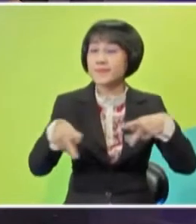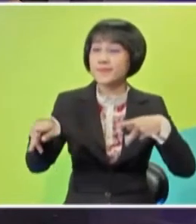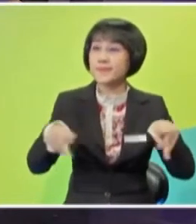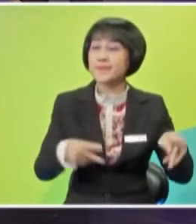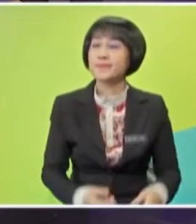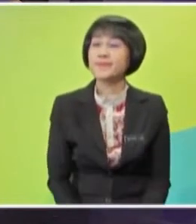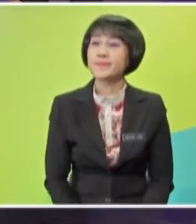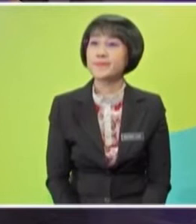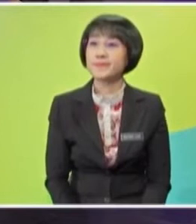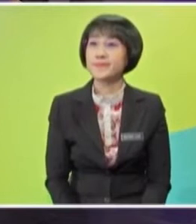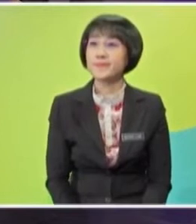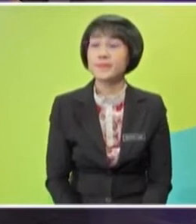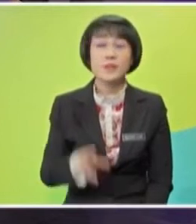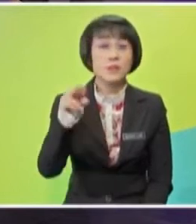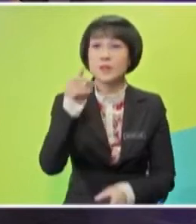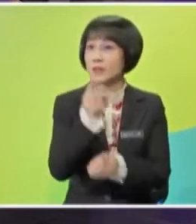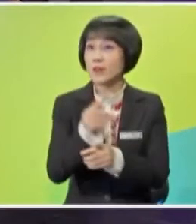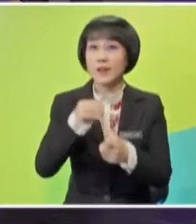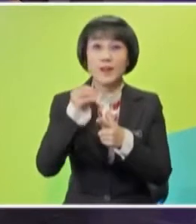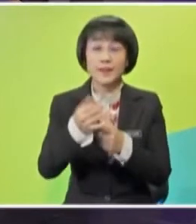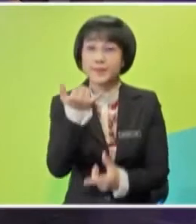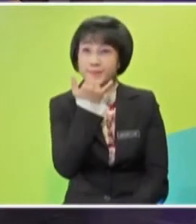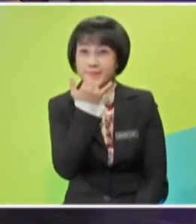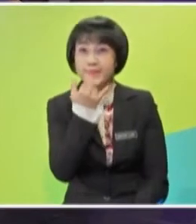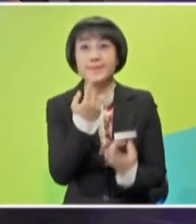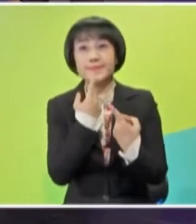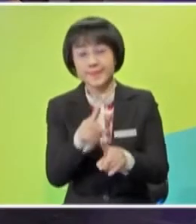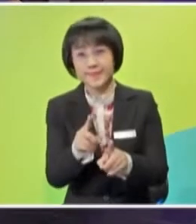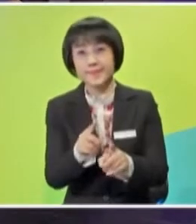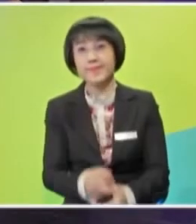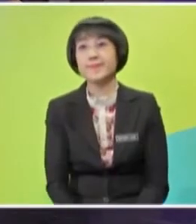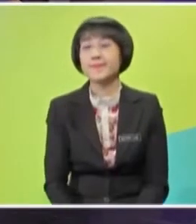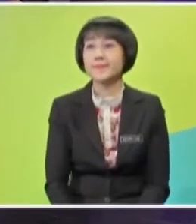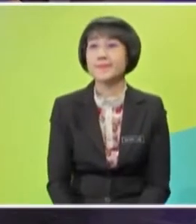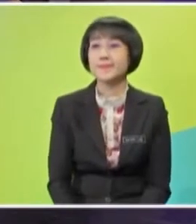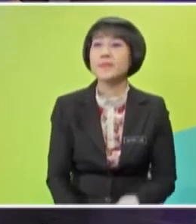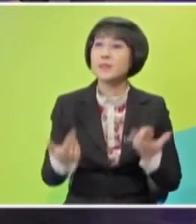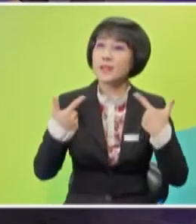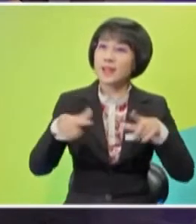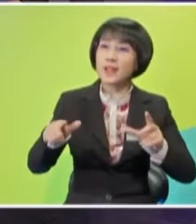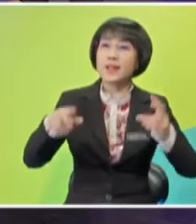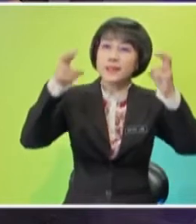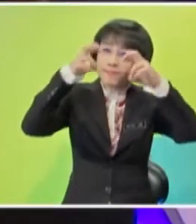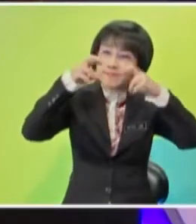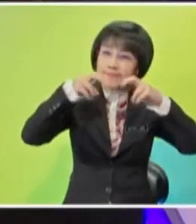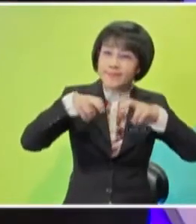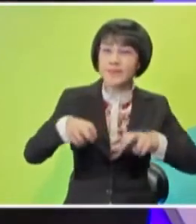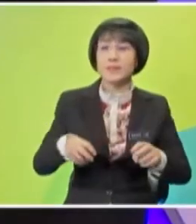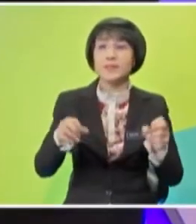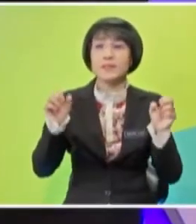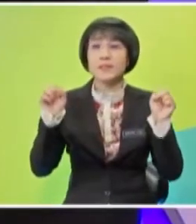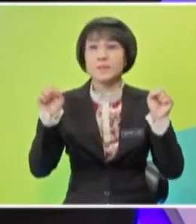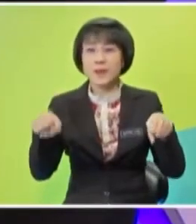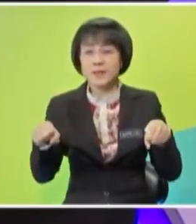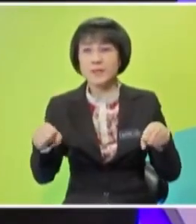earlier, that there's no right or wrong answer. That's right. We are just going to let them explore the possibility.